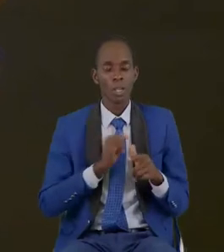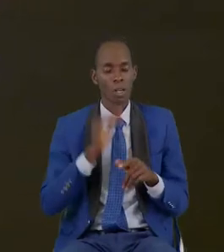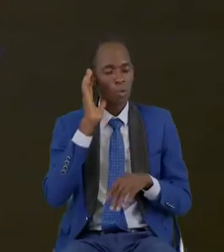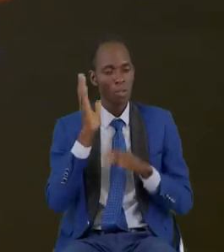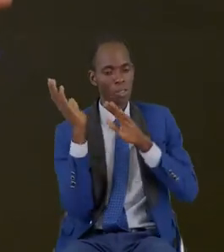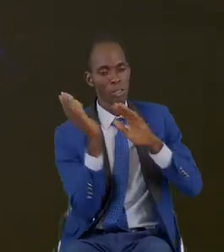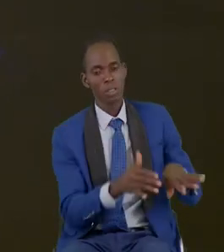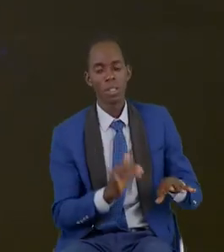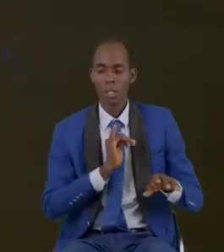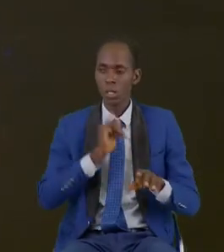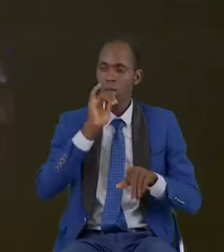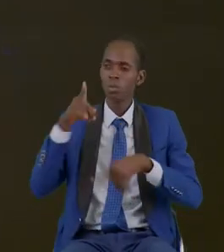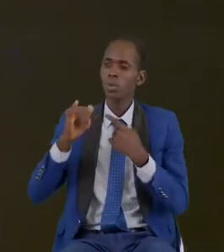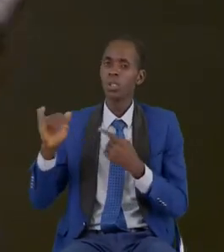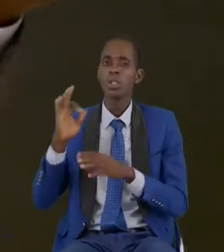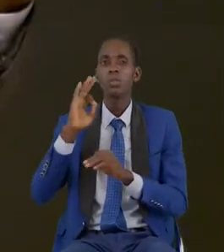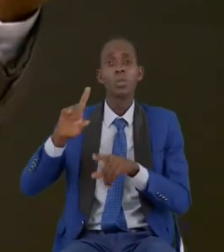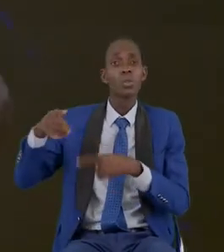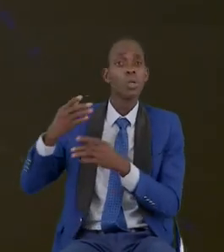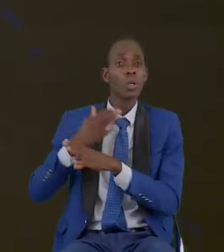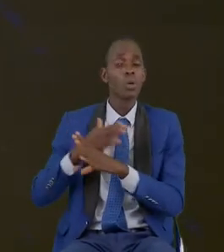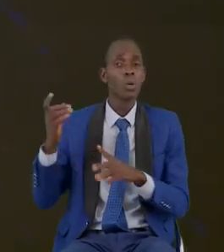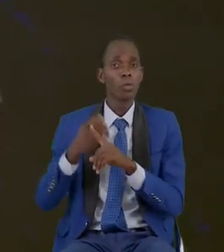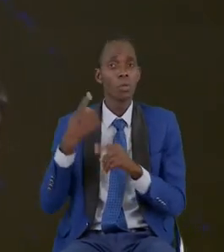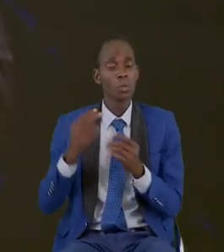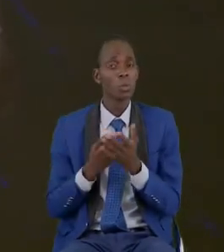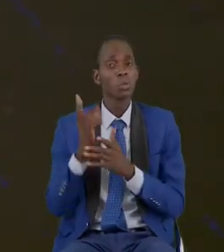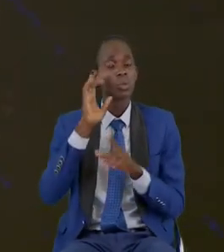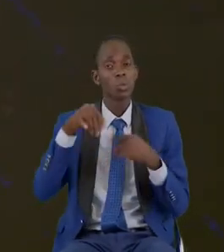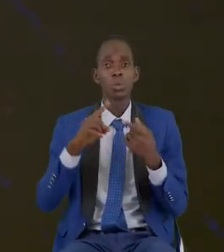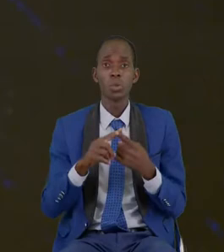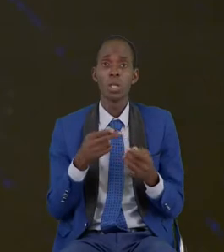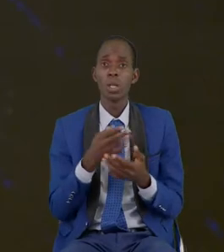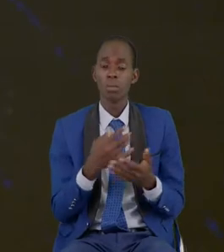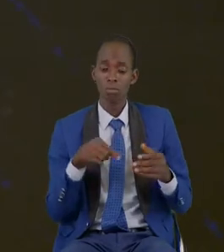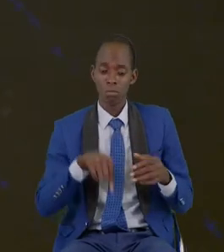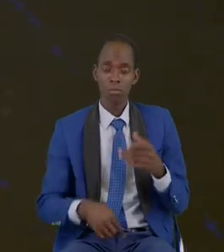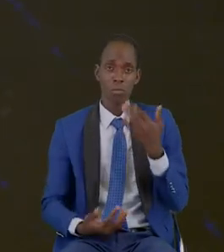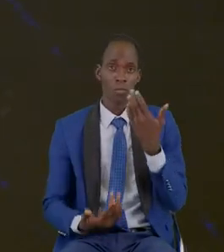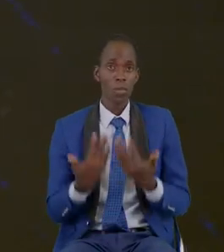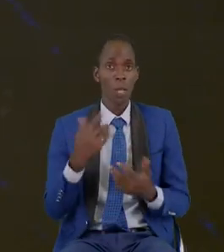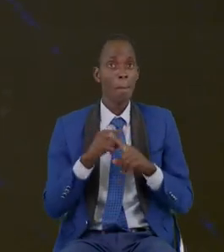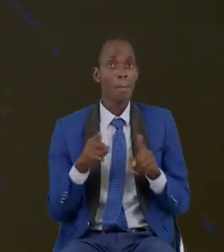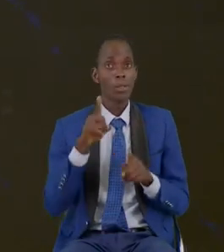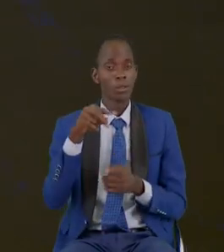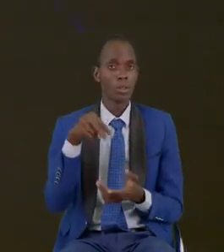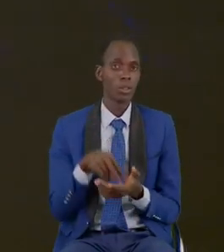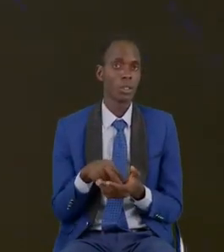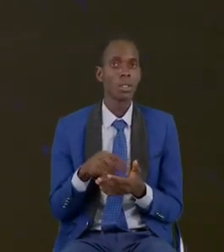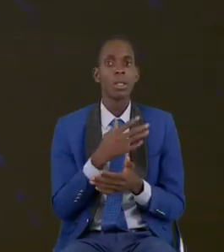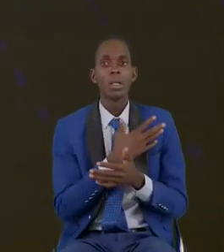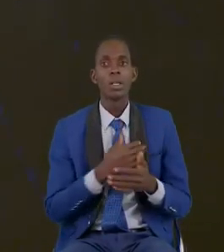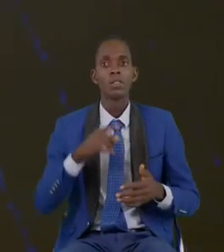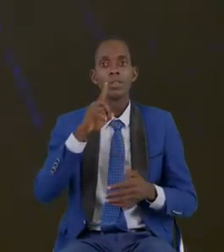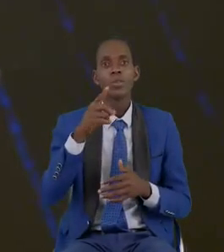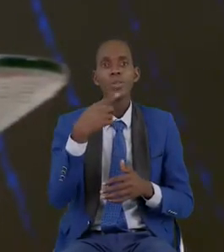going? If you go away from the truth, you go to hell. But you stand and you say, that